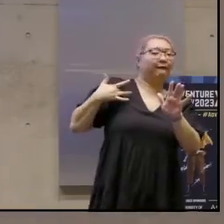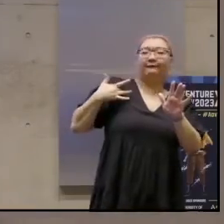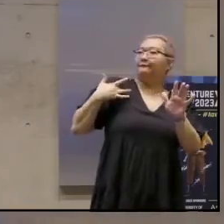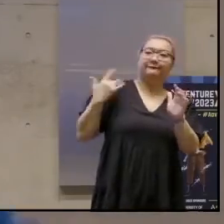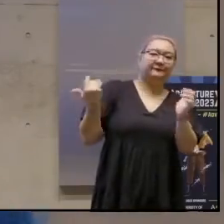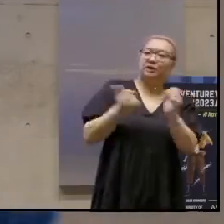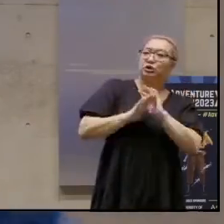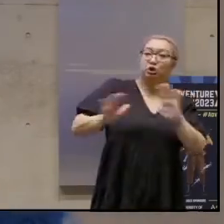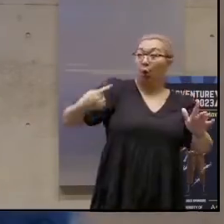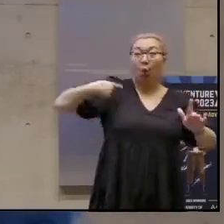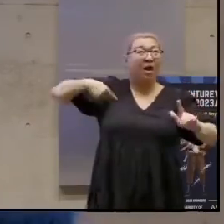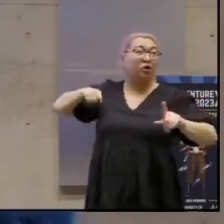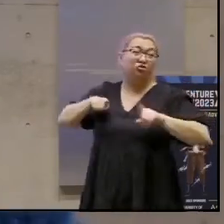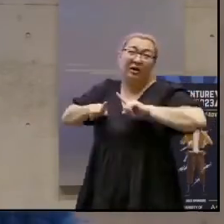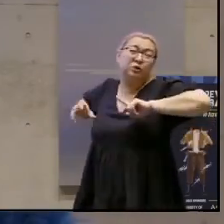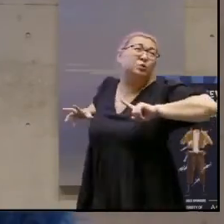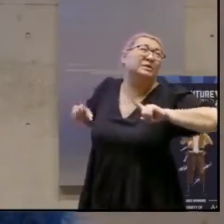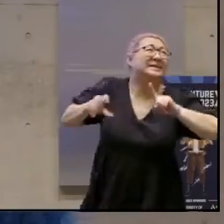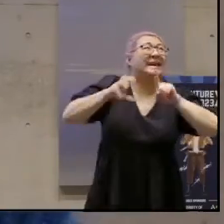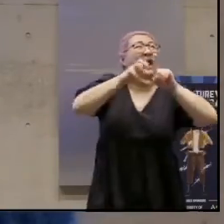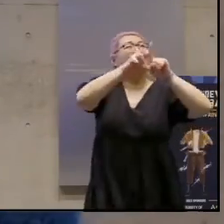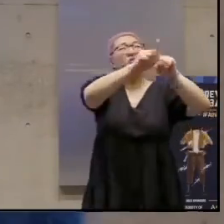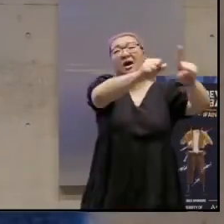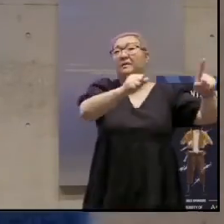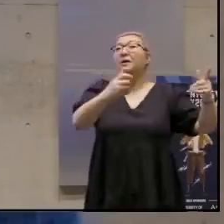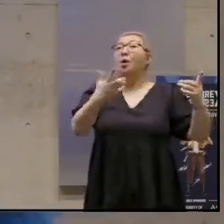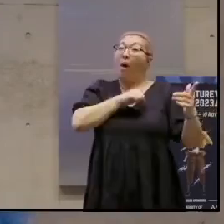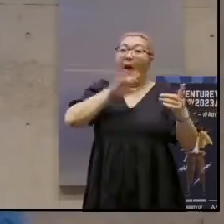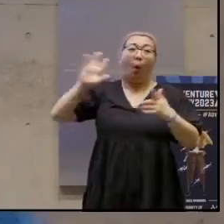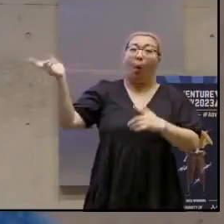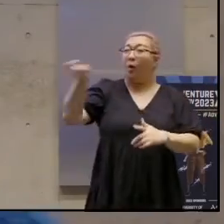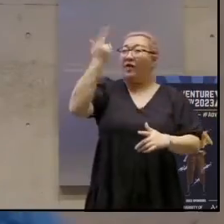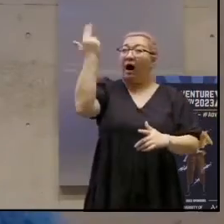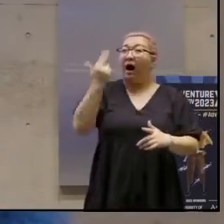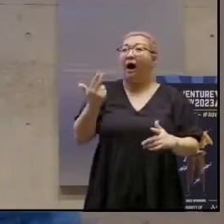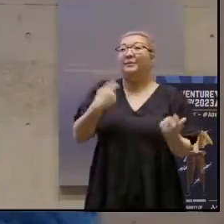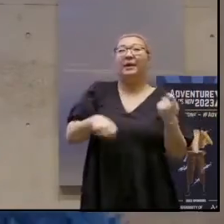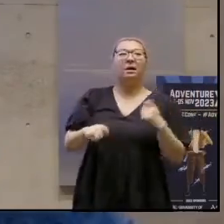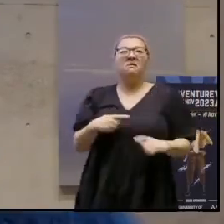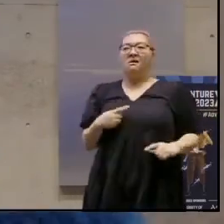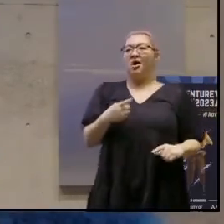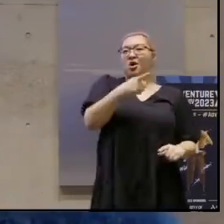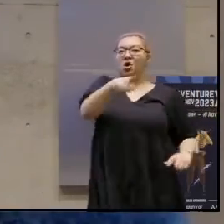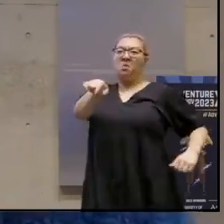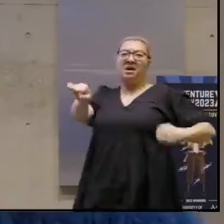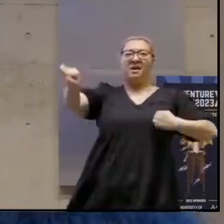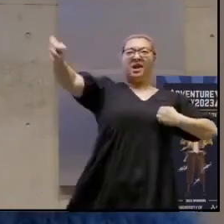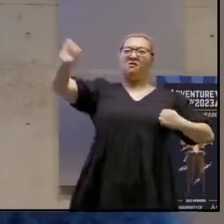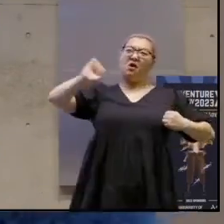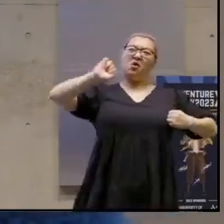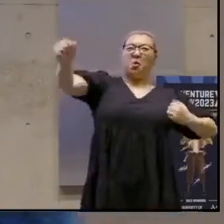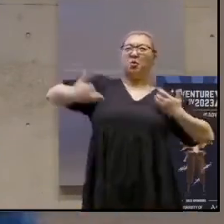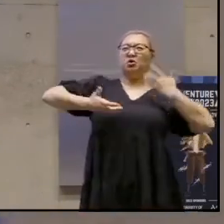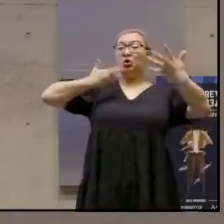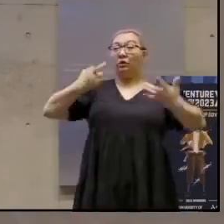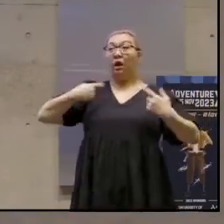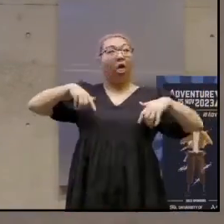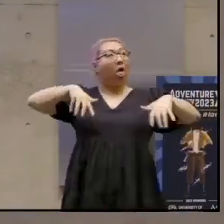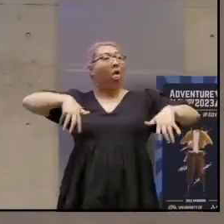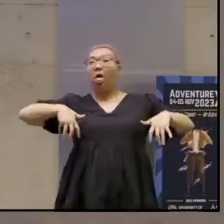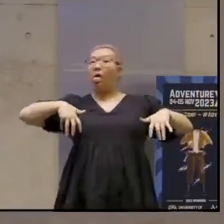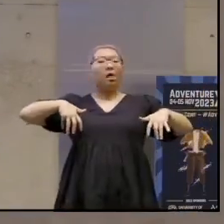movement of be the hero in your own story in the self-help world. This can be dangerous if we do